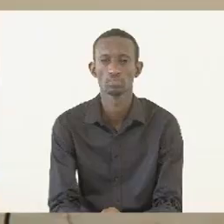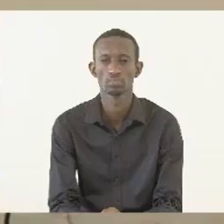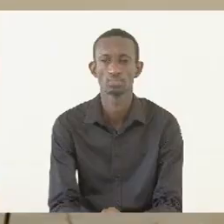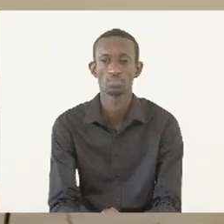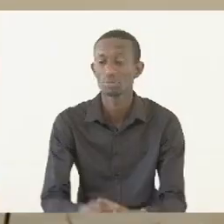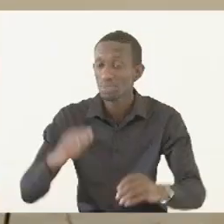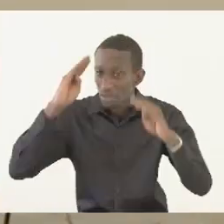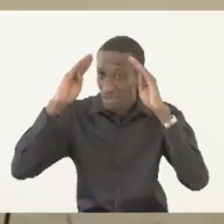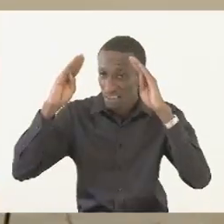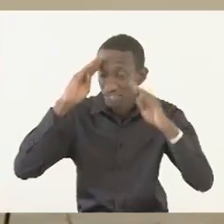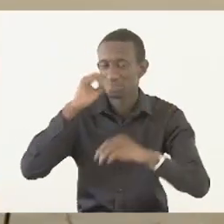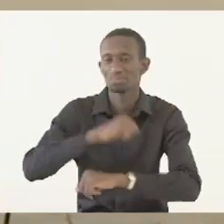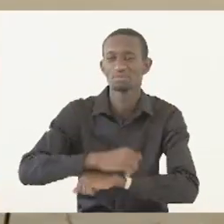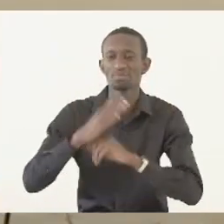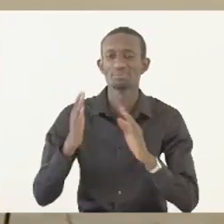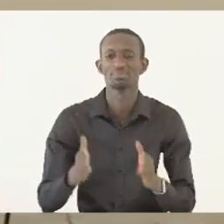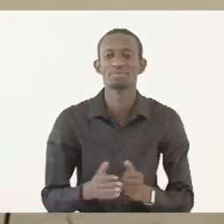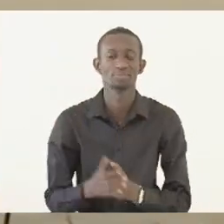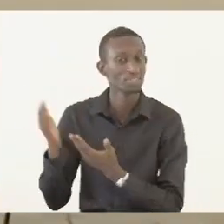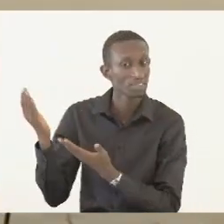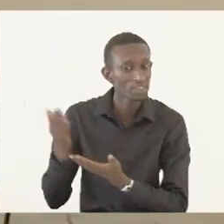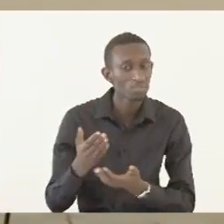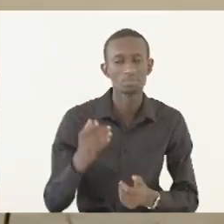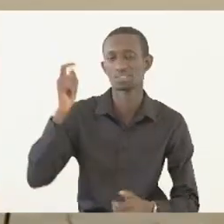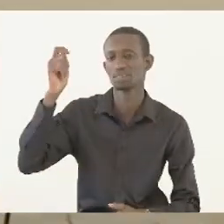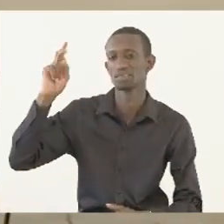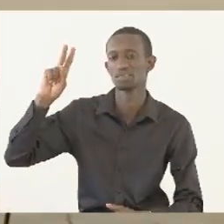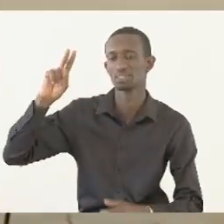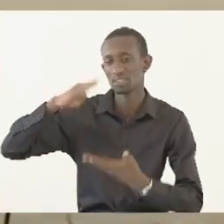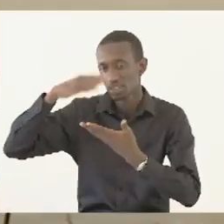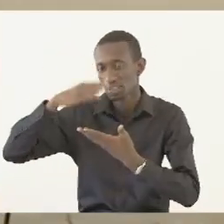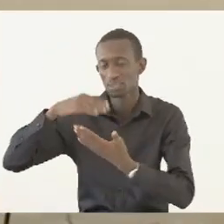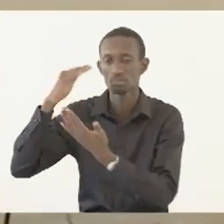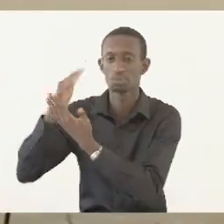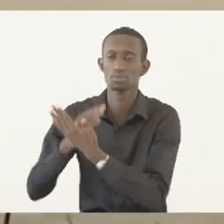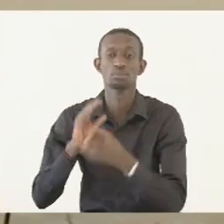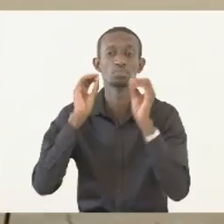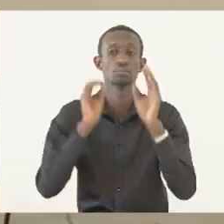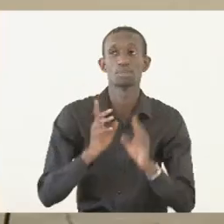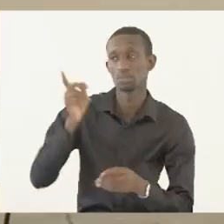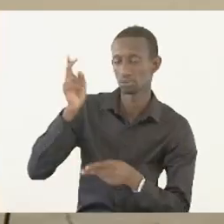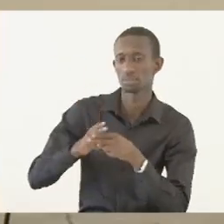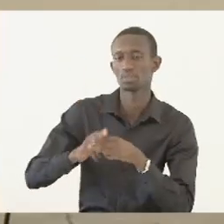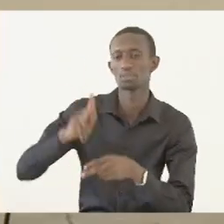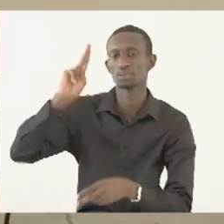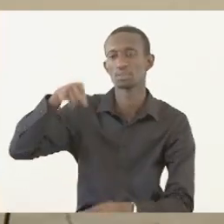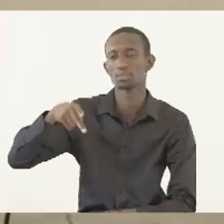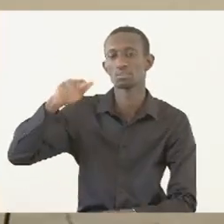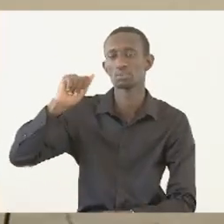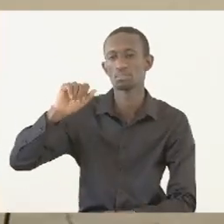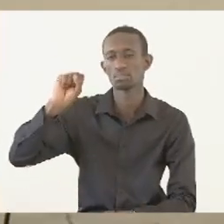Hello students, welcome again to the TV learning programs. This is Teacher Pasco, and today I will be with Senior 1